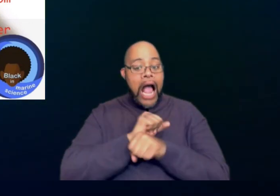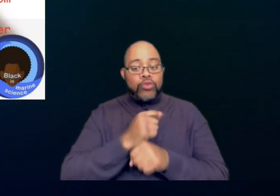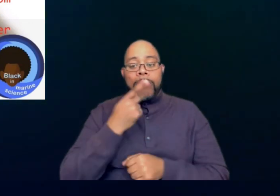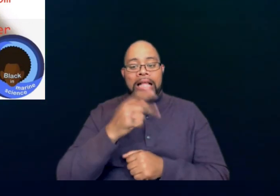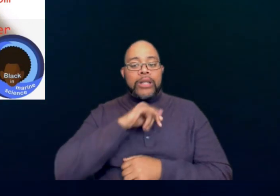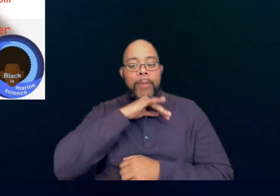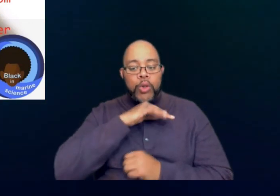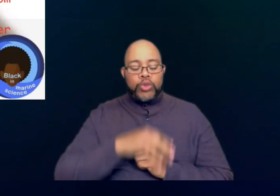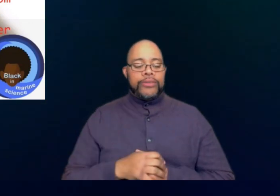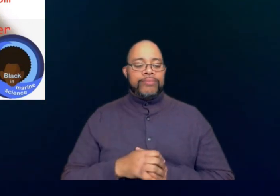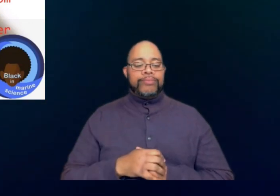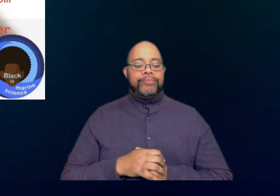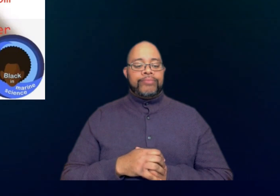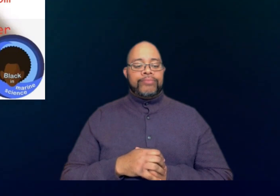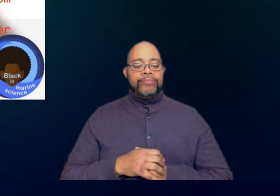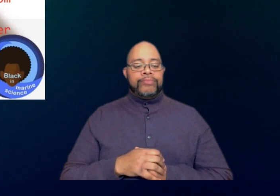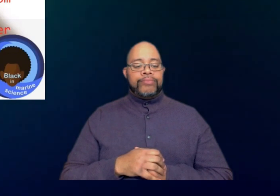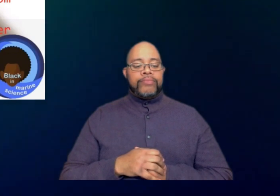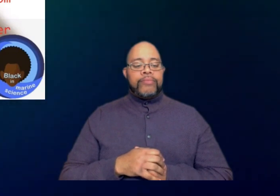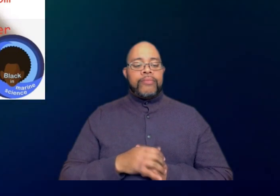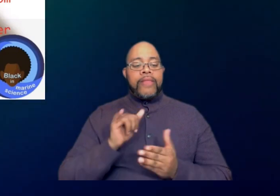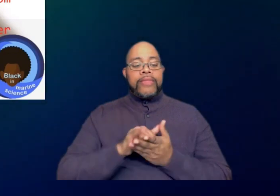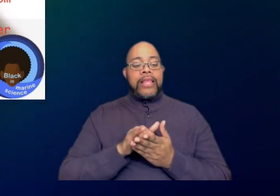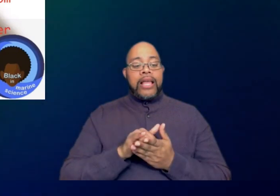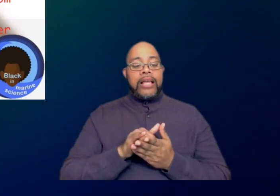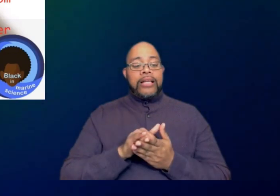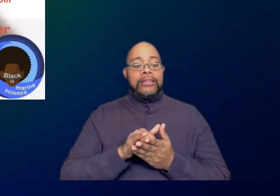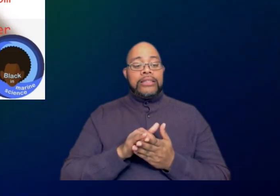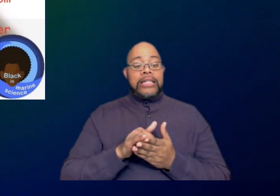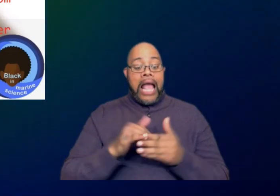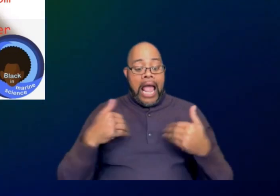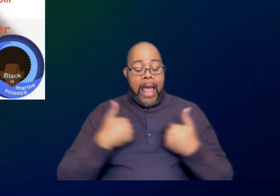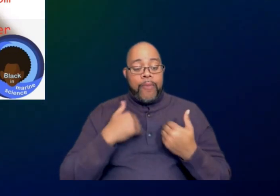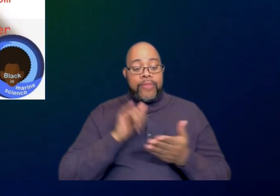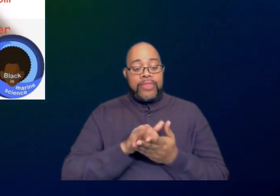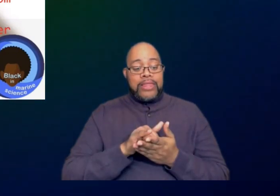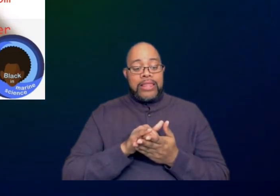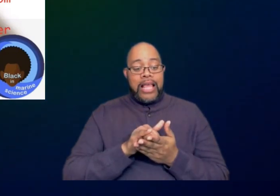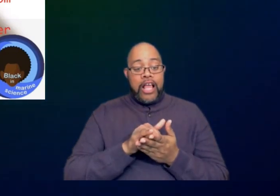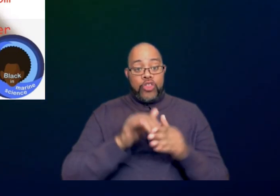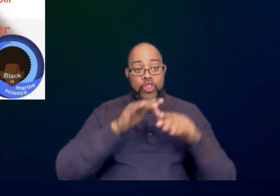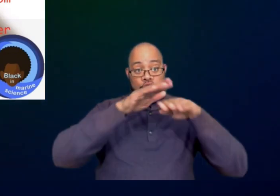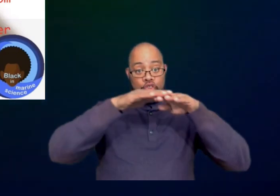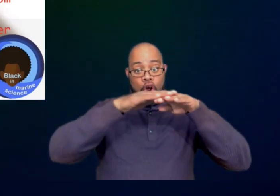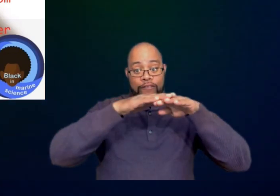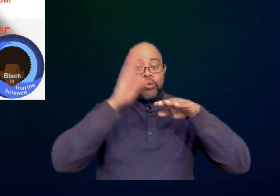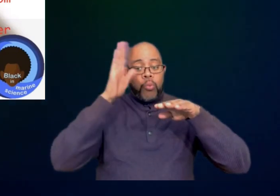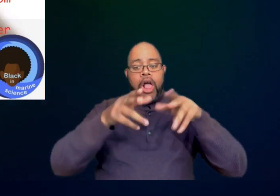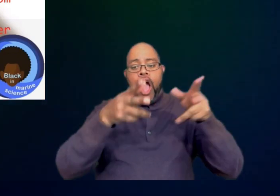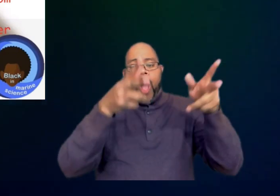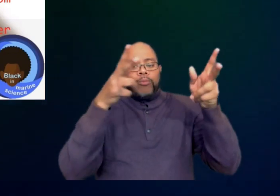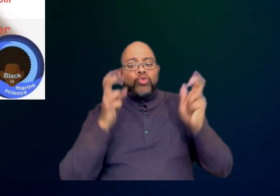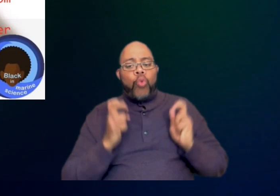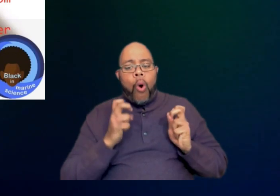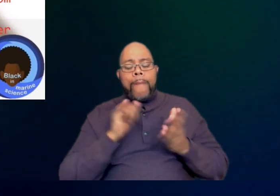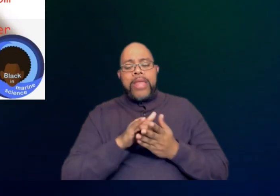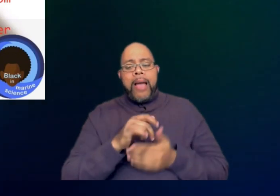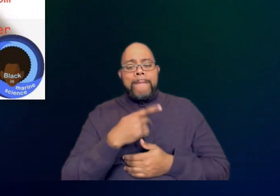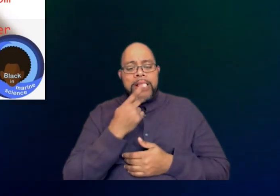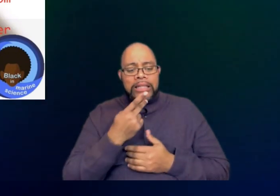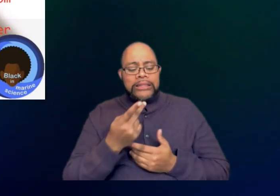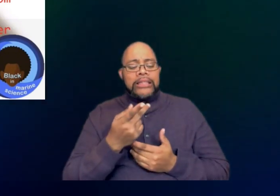actual plastic pollution. And the benthic species, or the species that are at the surface, are going to absorb